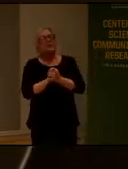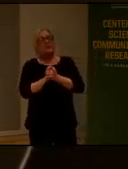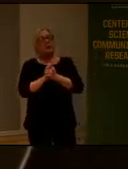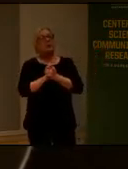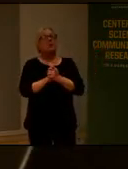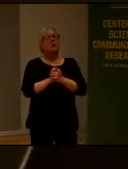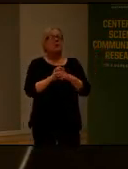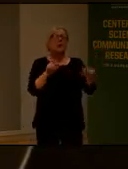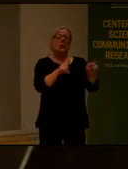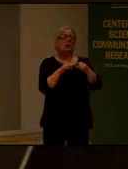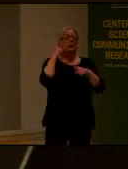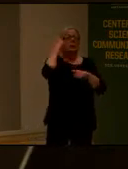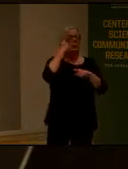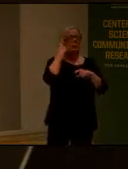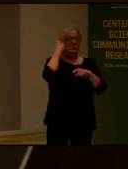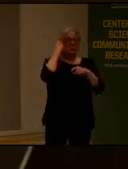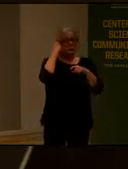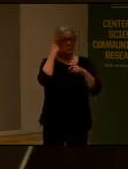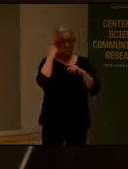at. Also thinking about,